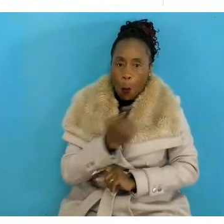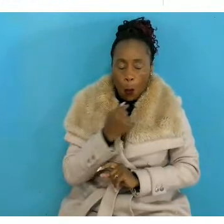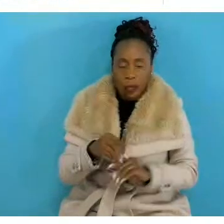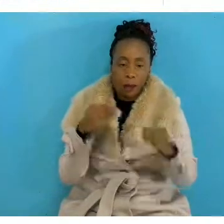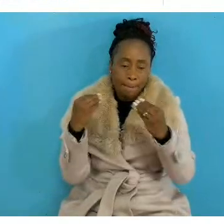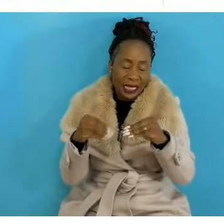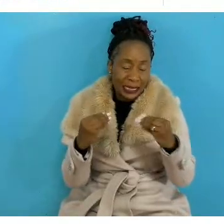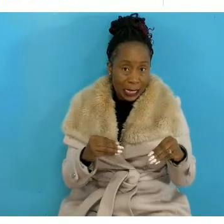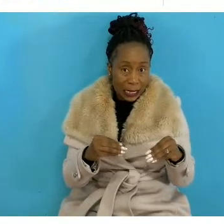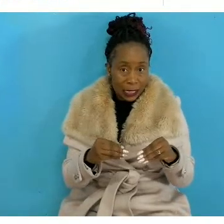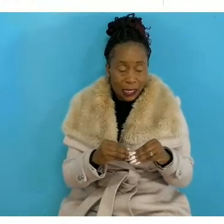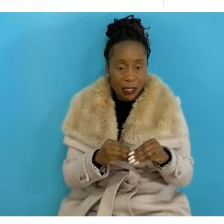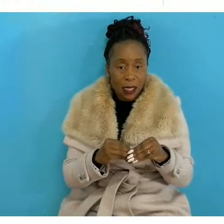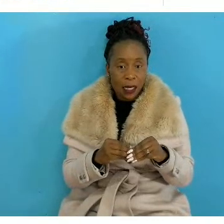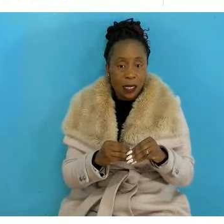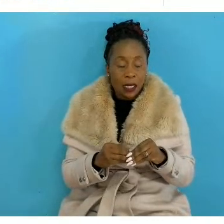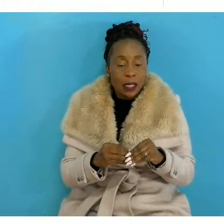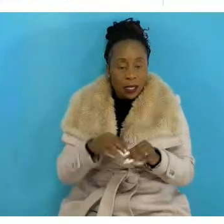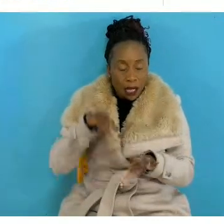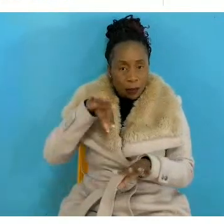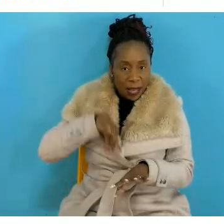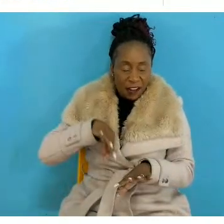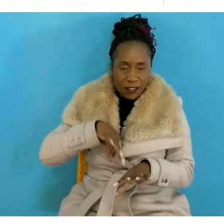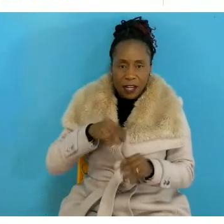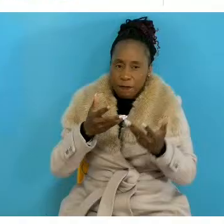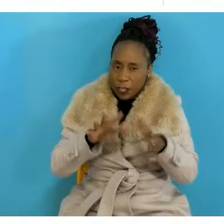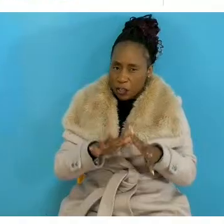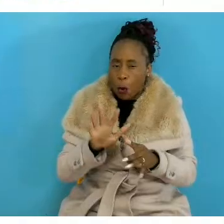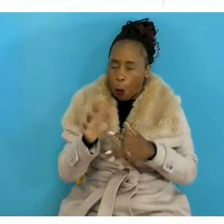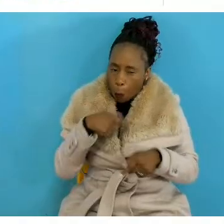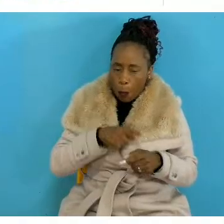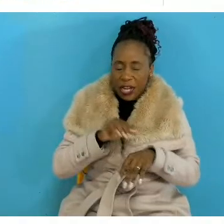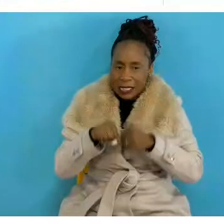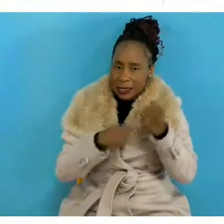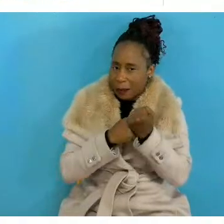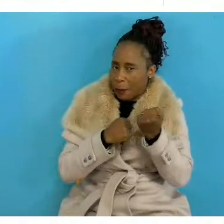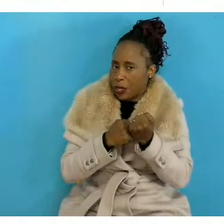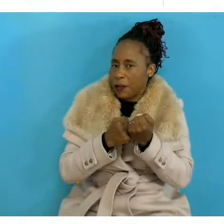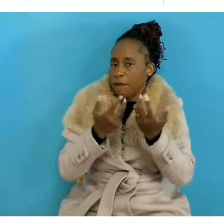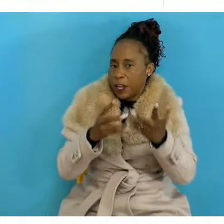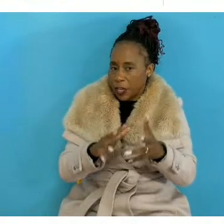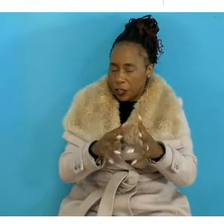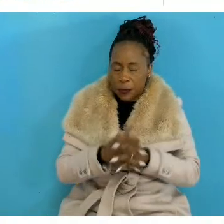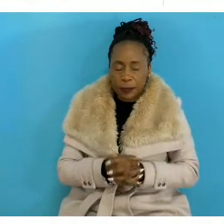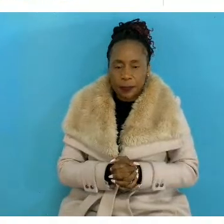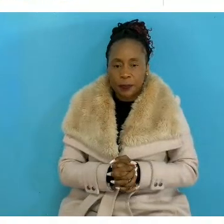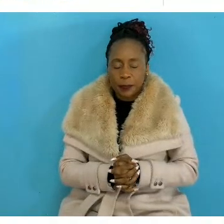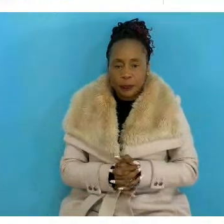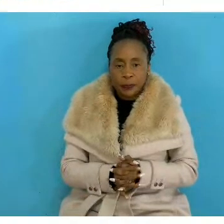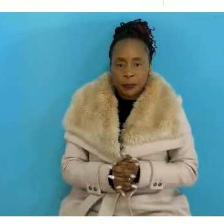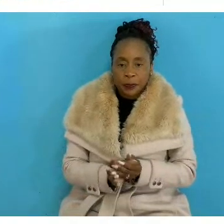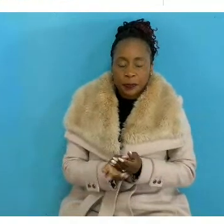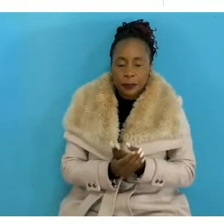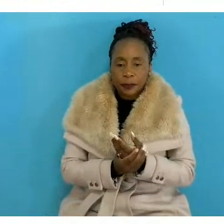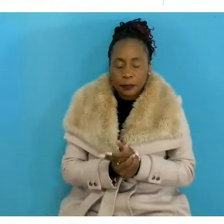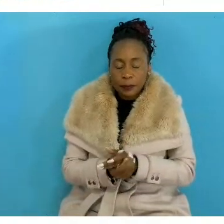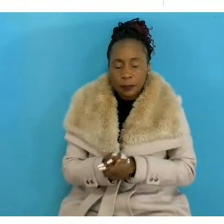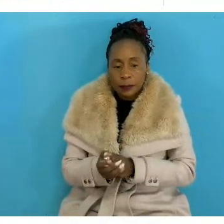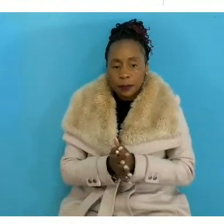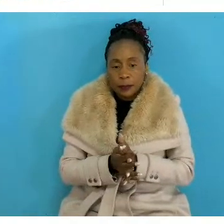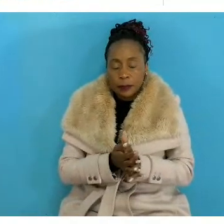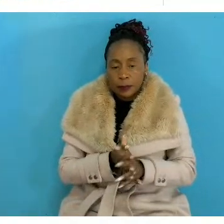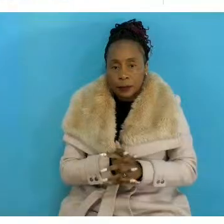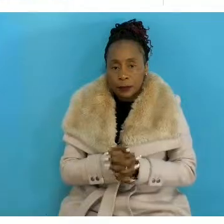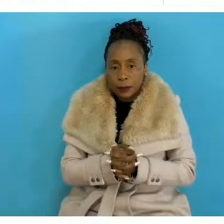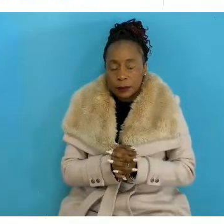that have been supported by our entity through ECASI Labs,